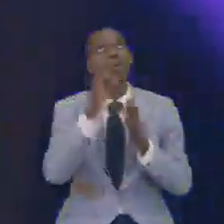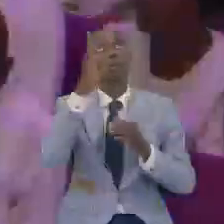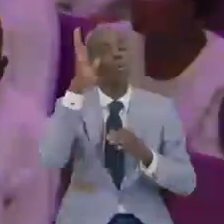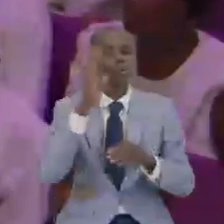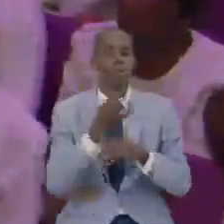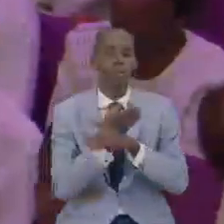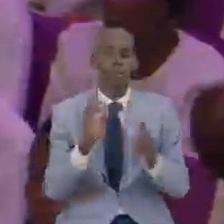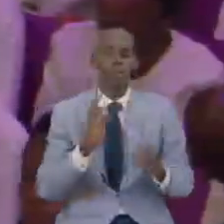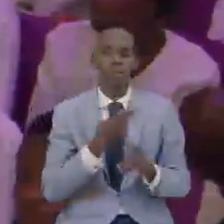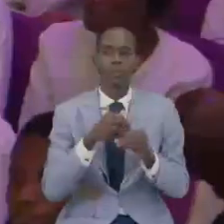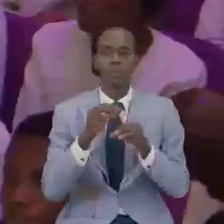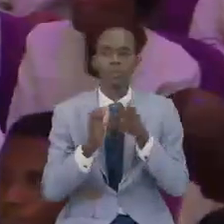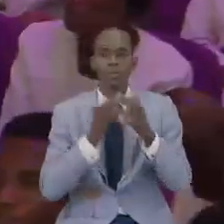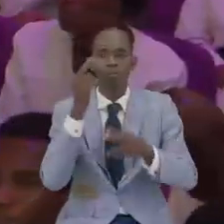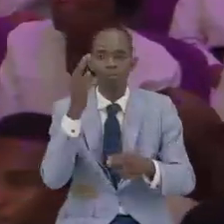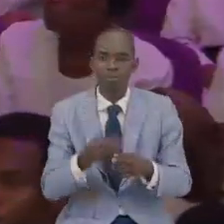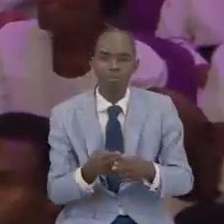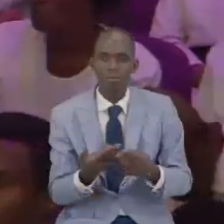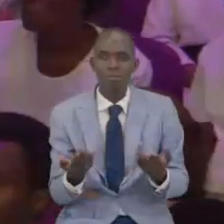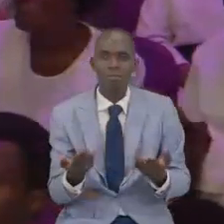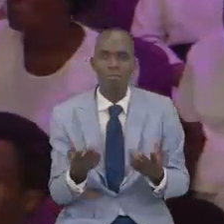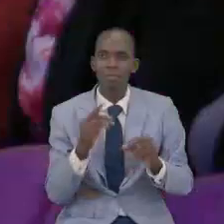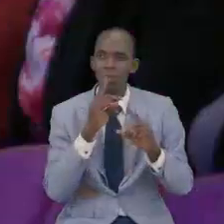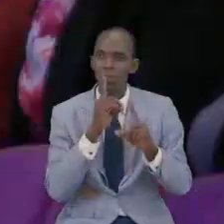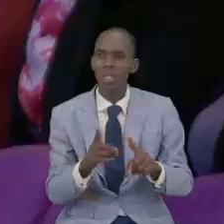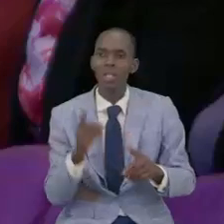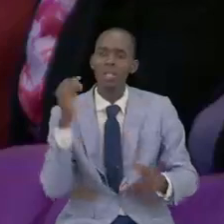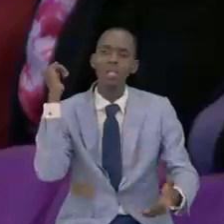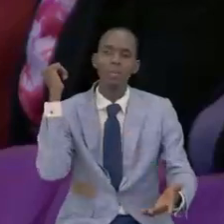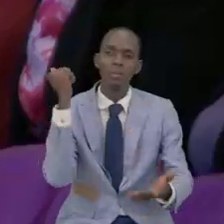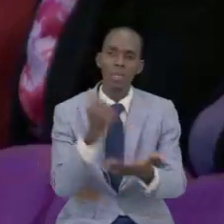us. I need a good amen.